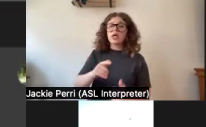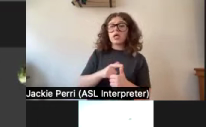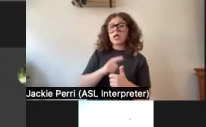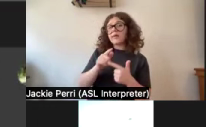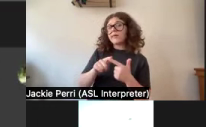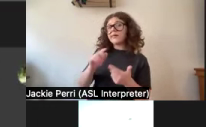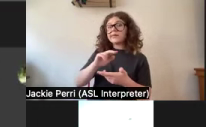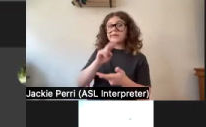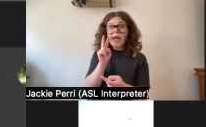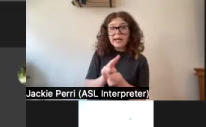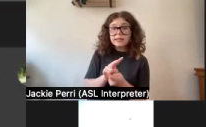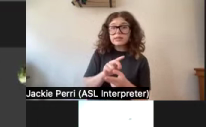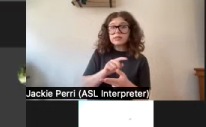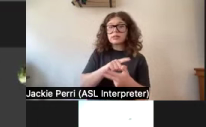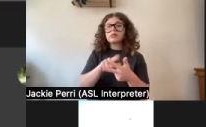of